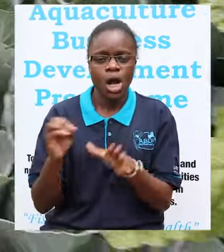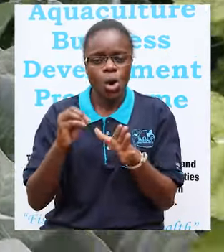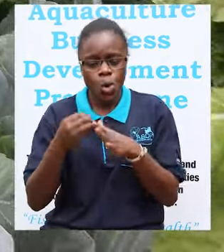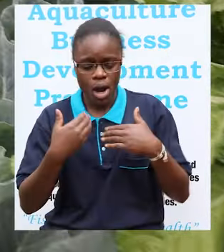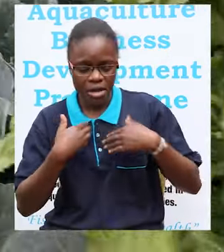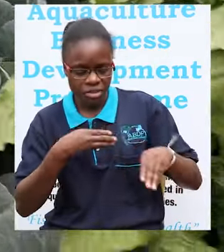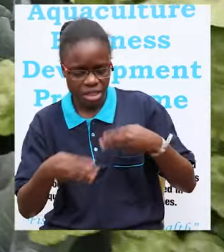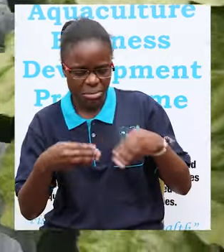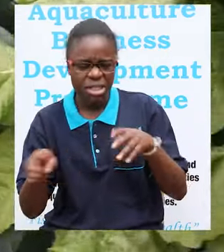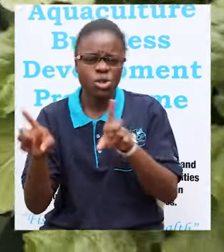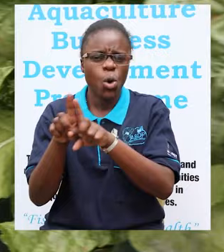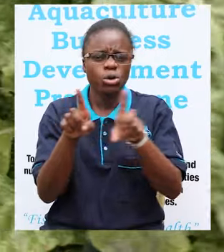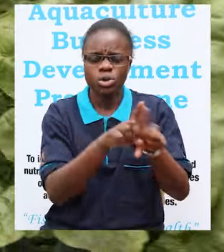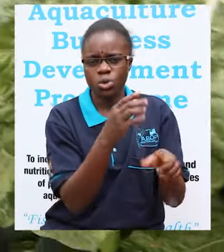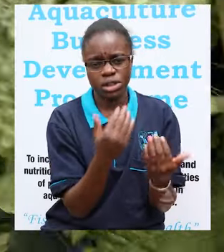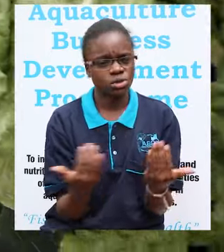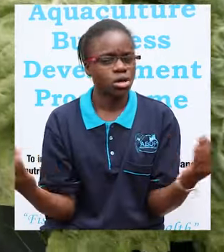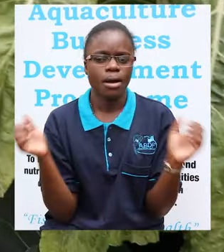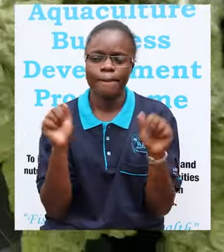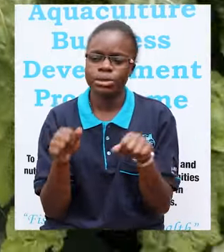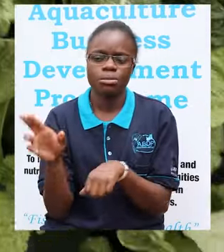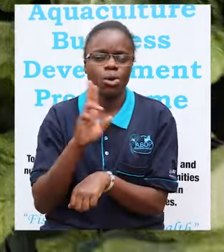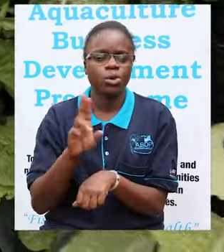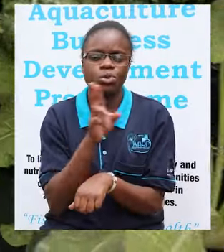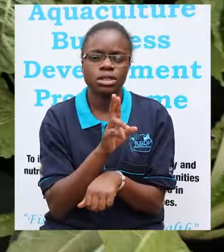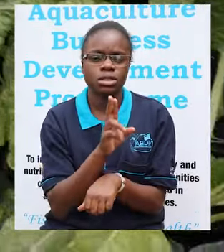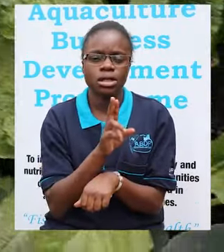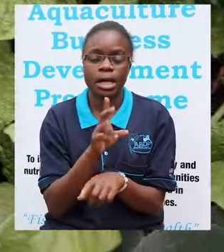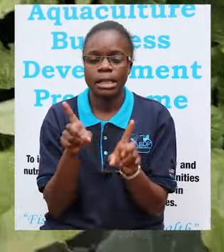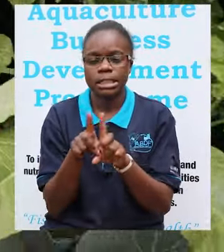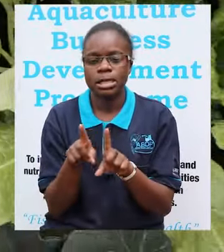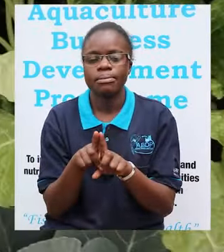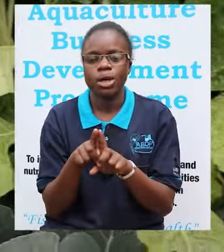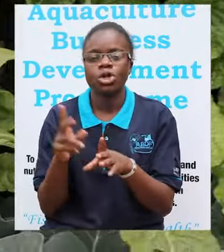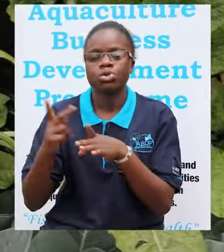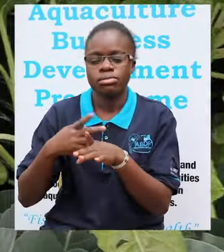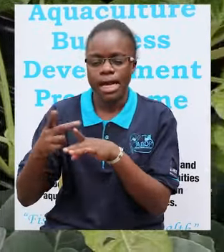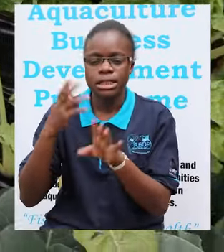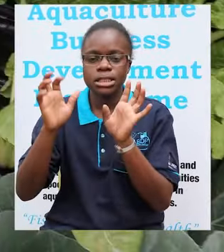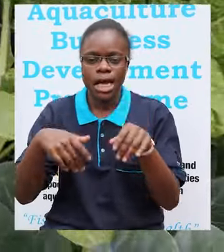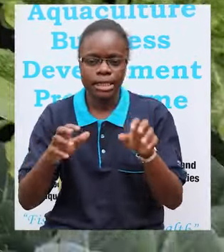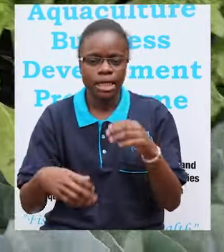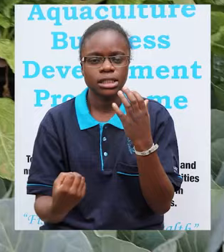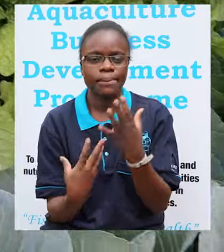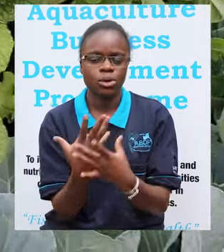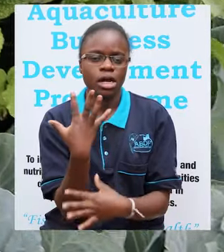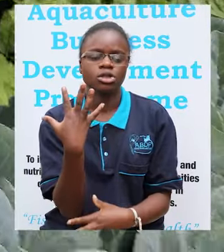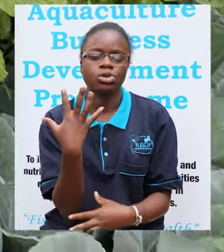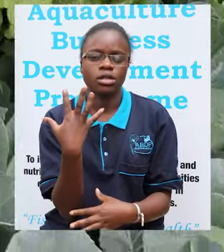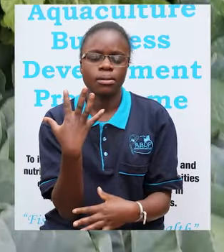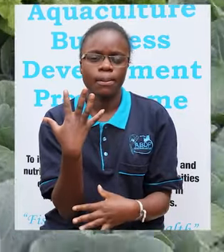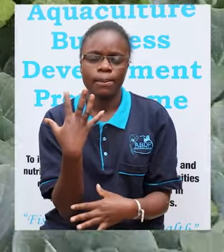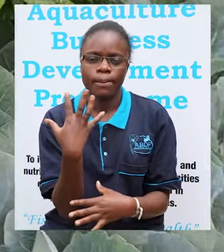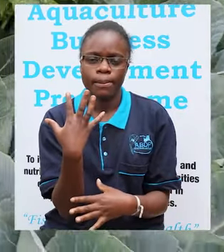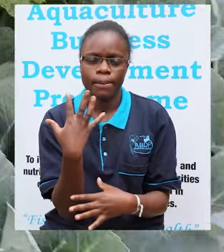also the children. Even in the 4K club, they can use a multi-story garden to practice agriculture production. It is